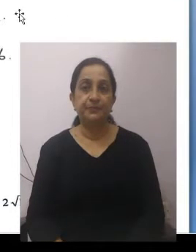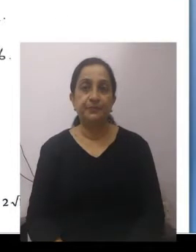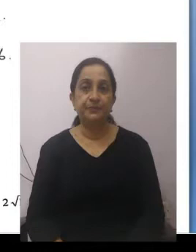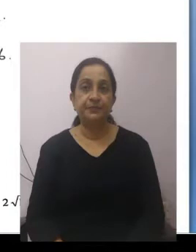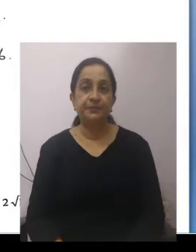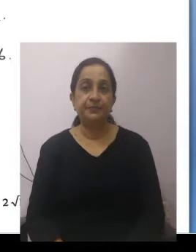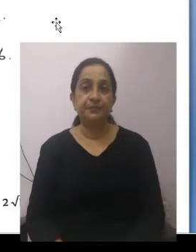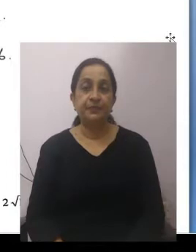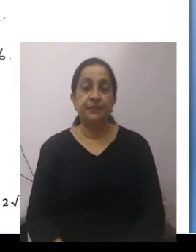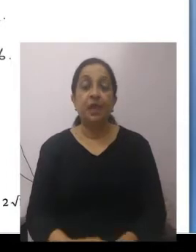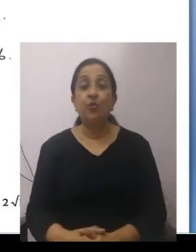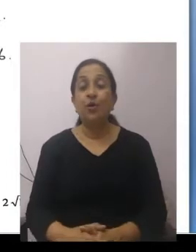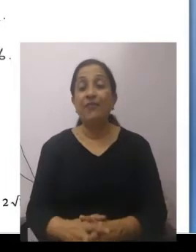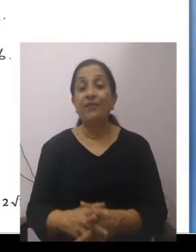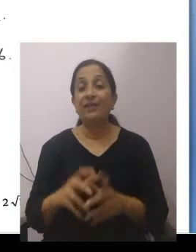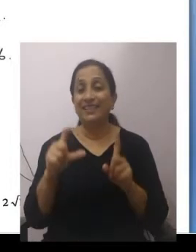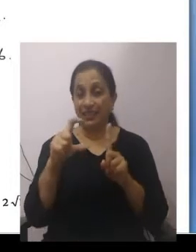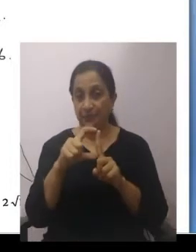D.